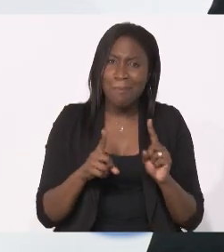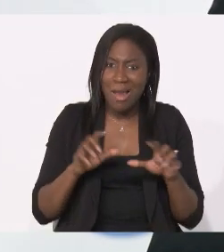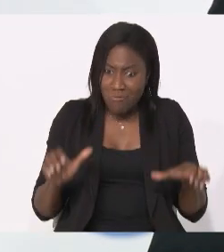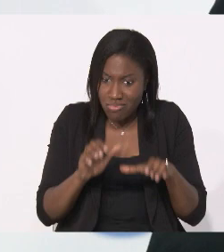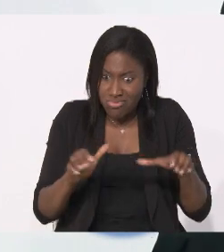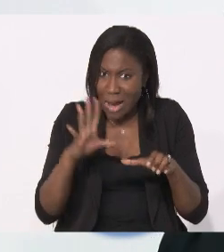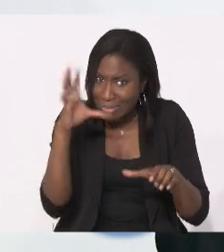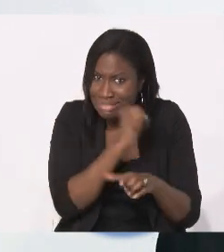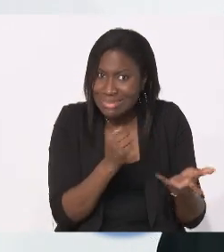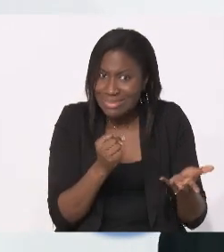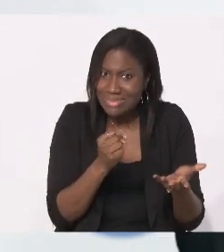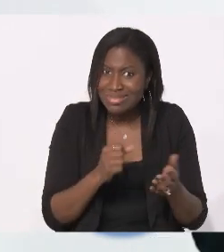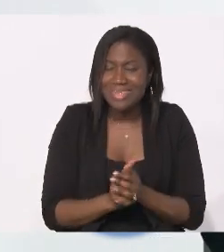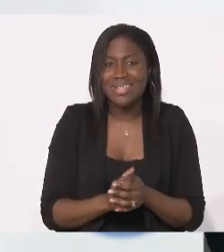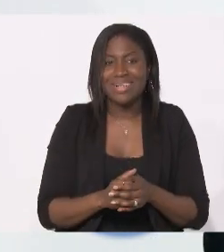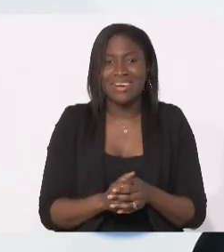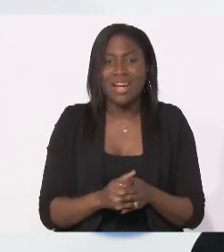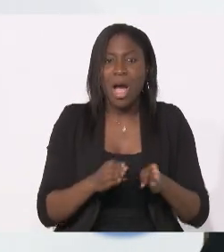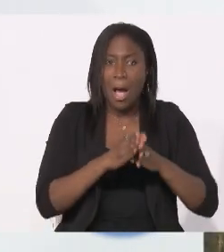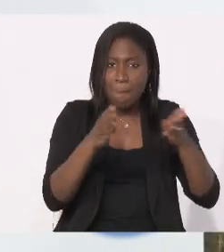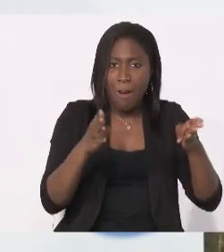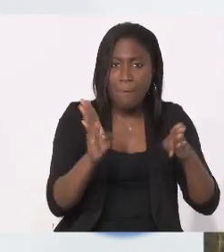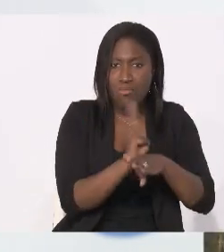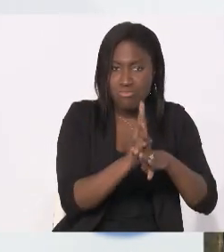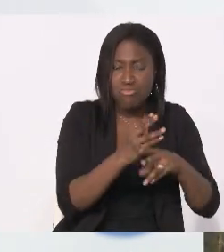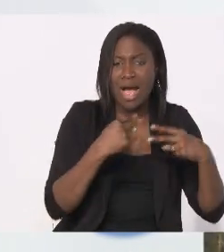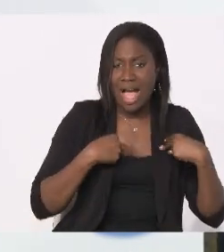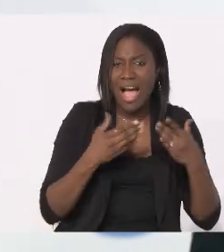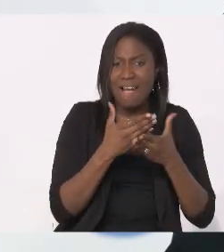challenge. So it's easy to sort of say, oh,